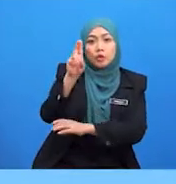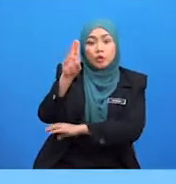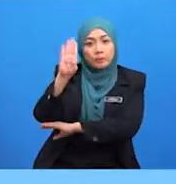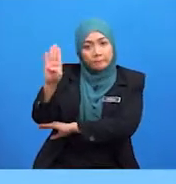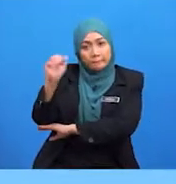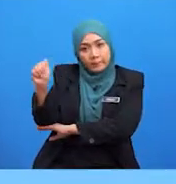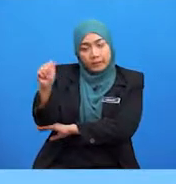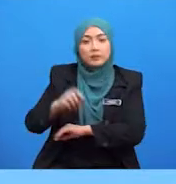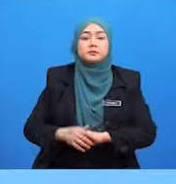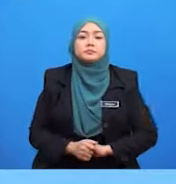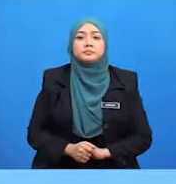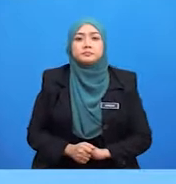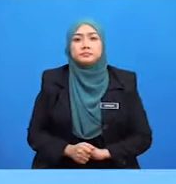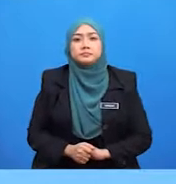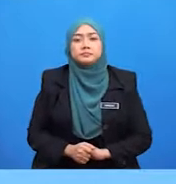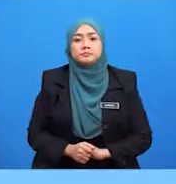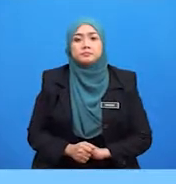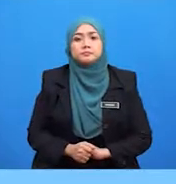coconuts.